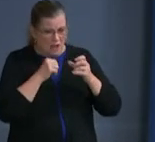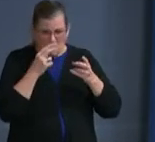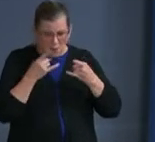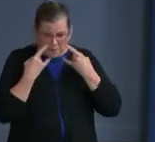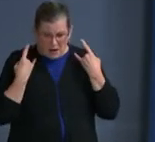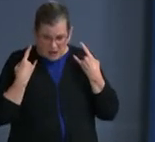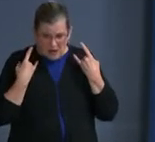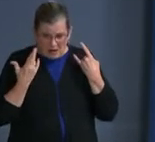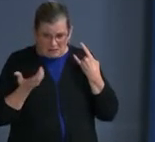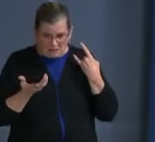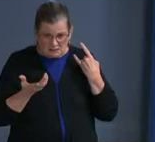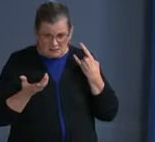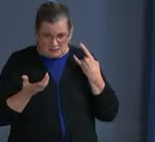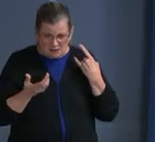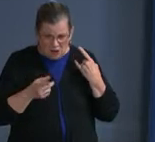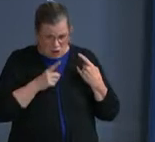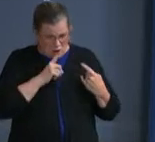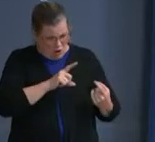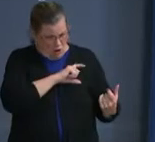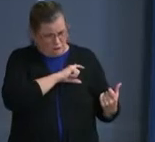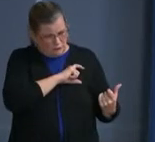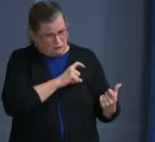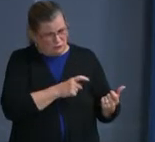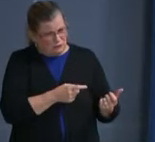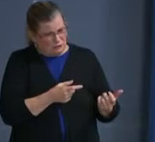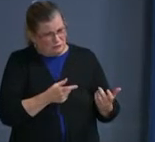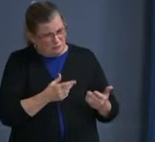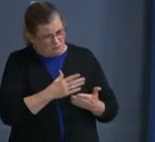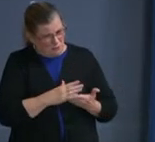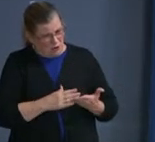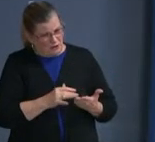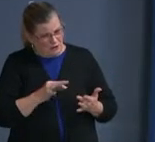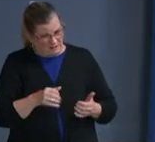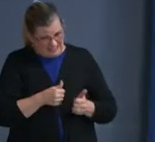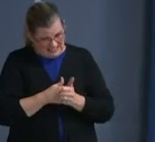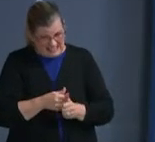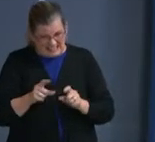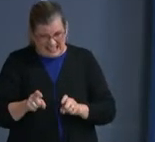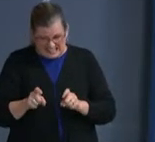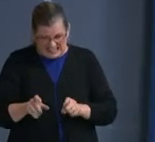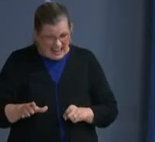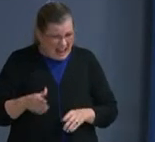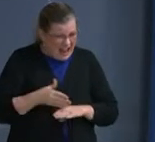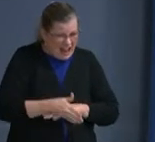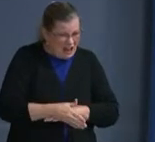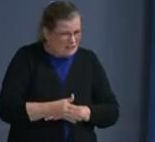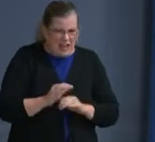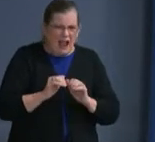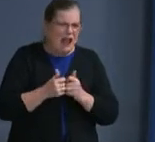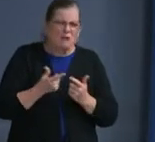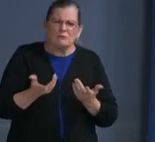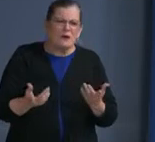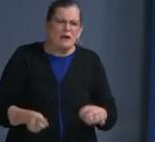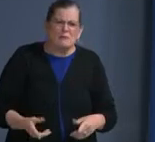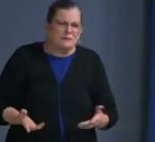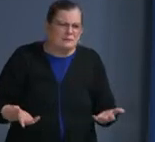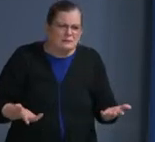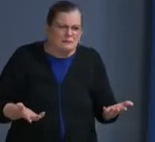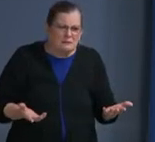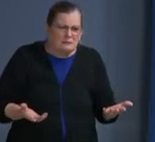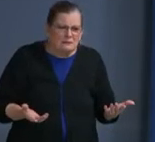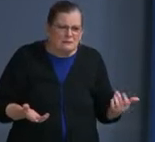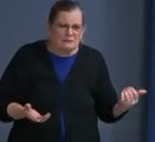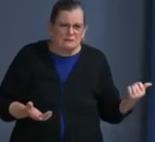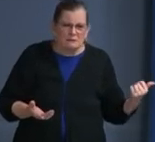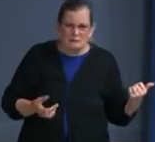masks? Are your officers then, as a part of protocol, tested afterward, or what happens as far as those officers?